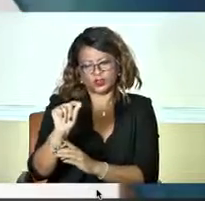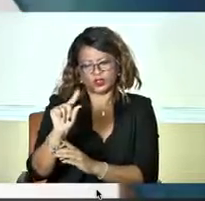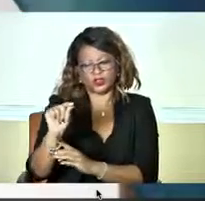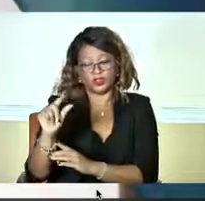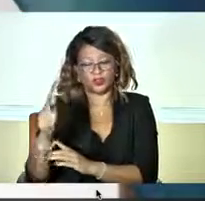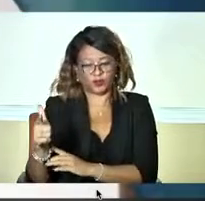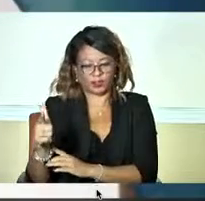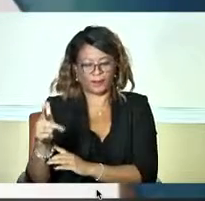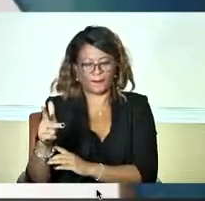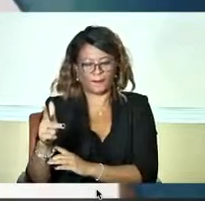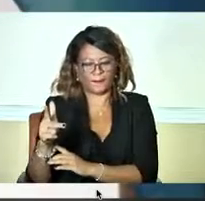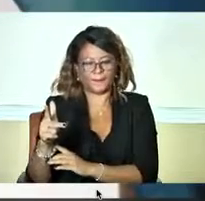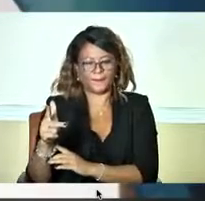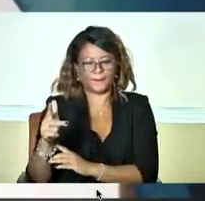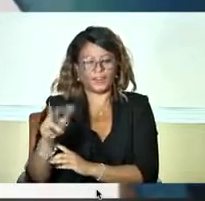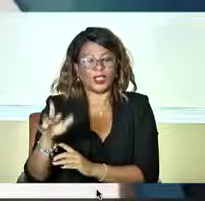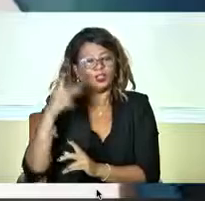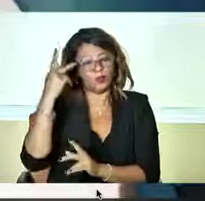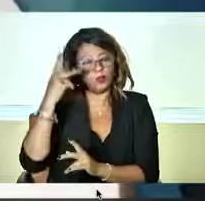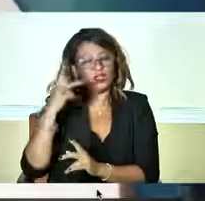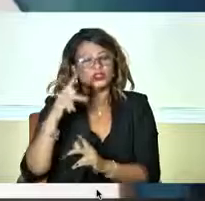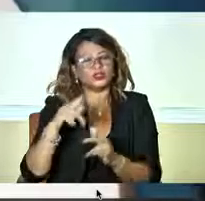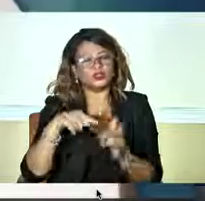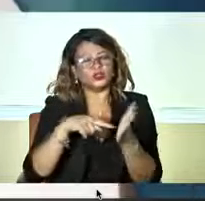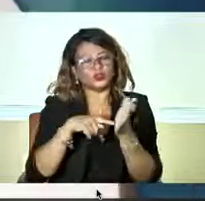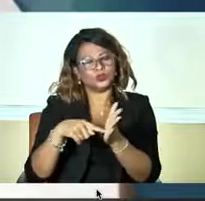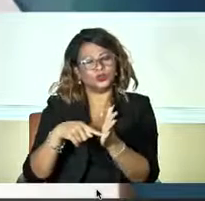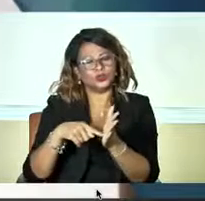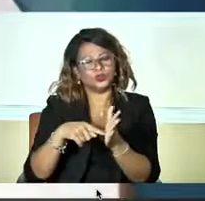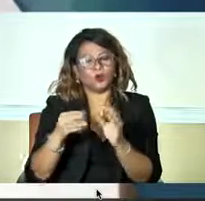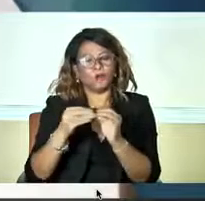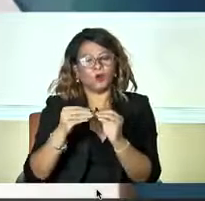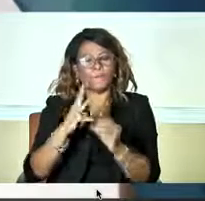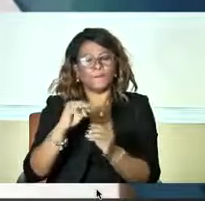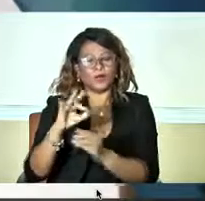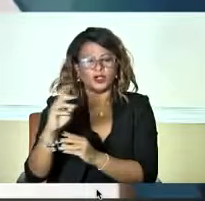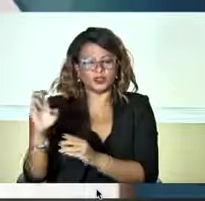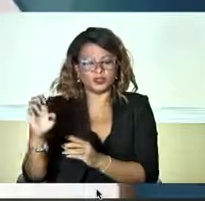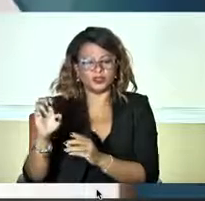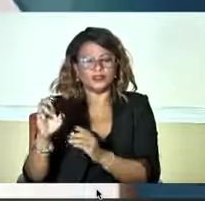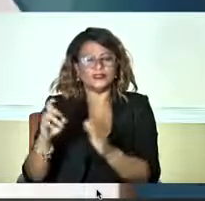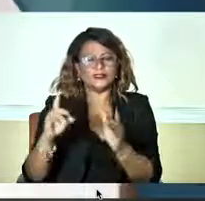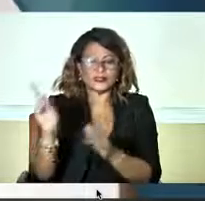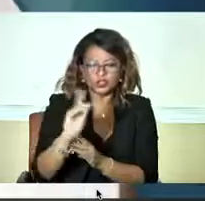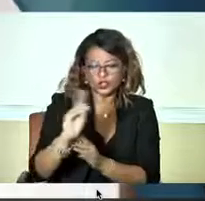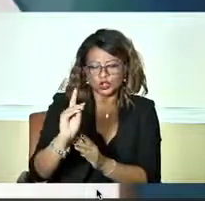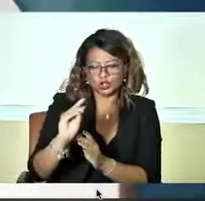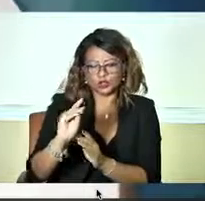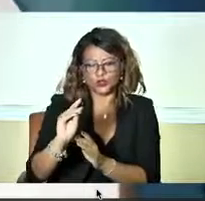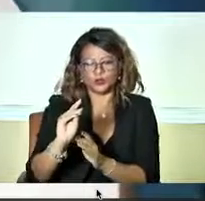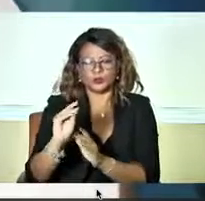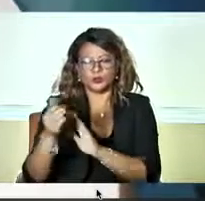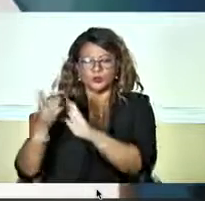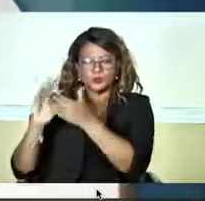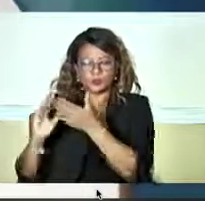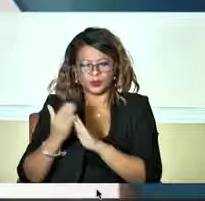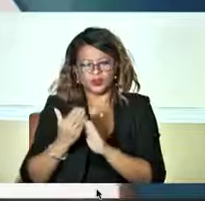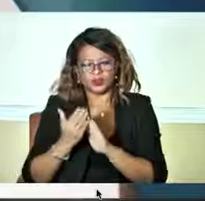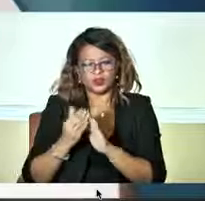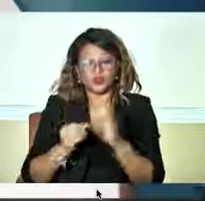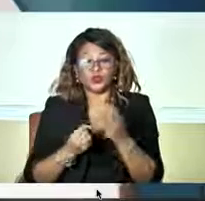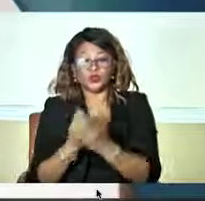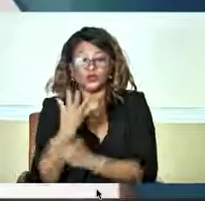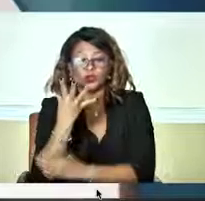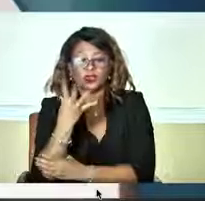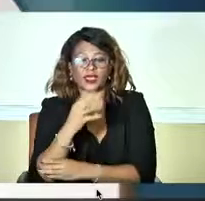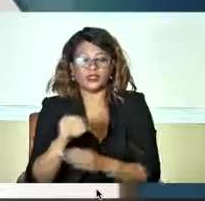2020-2023. The policy speaks to creating a modern digital society that facilitates the growth